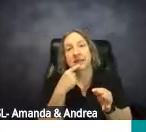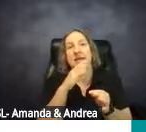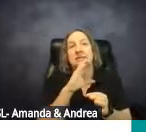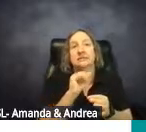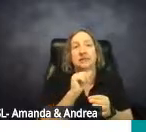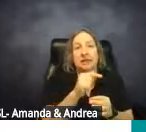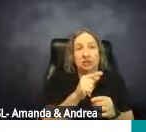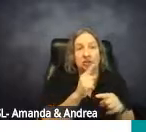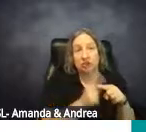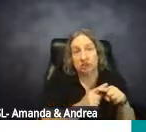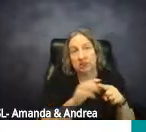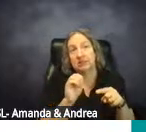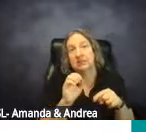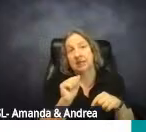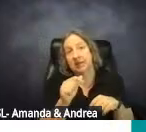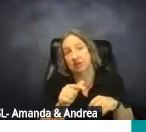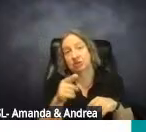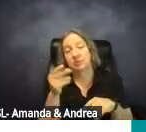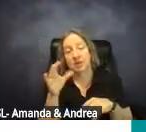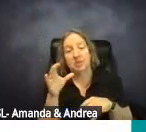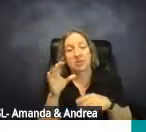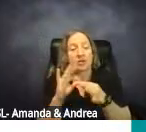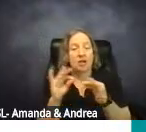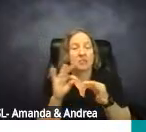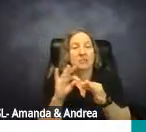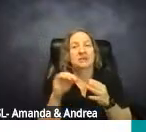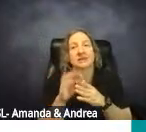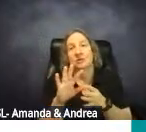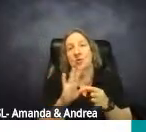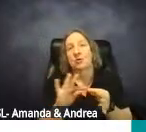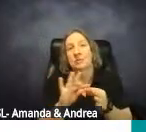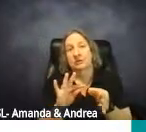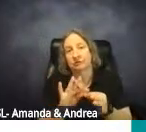CAG and EAG public comment in your message.